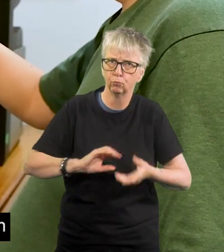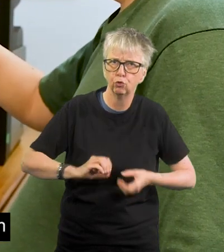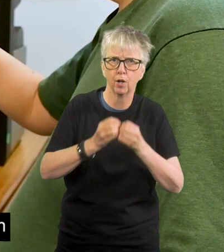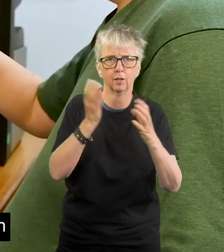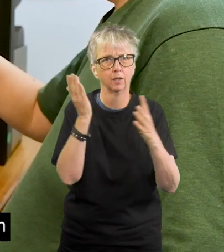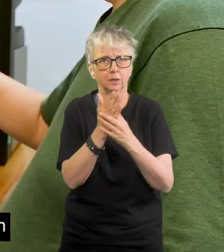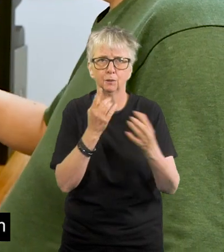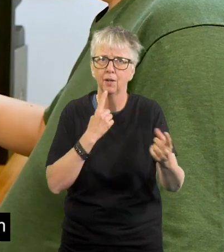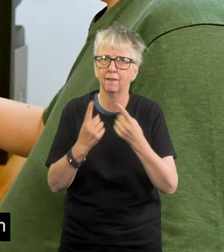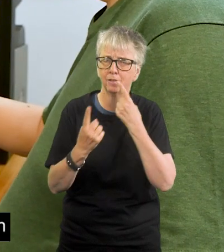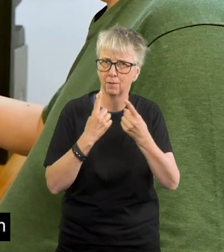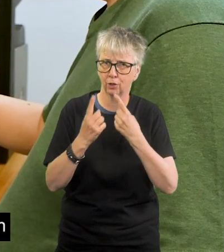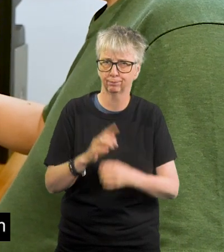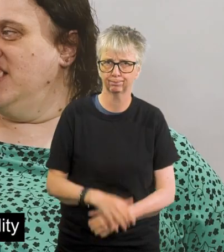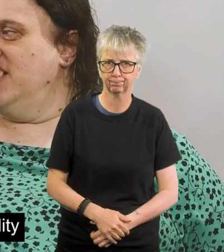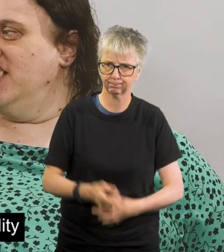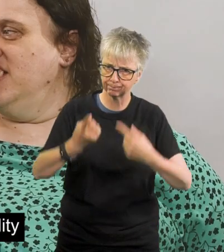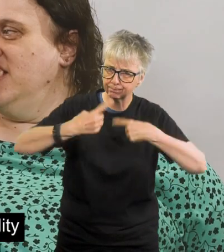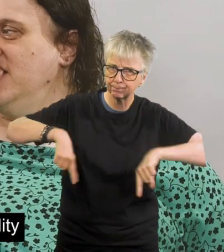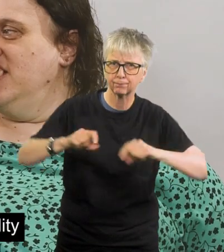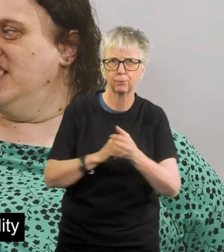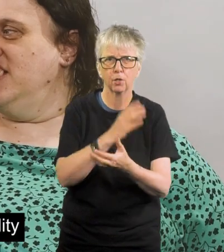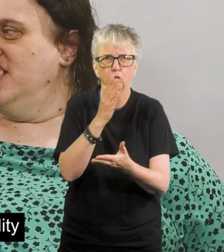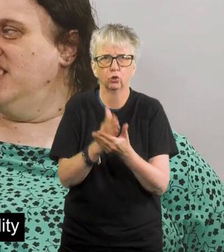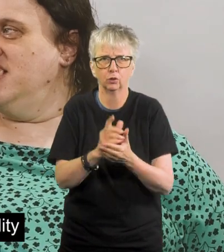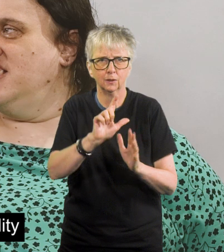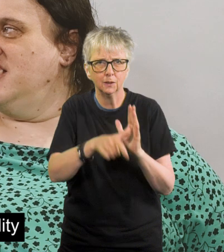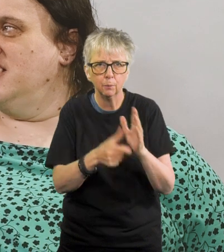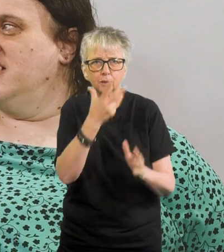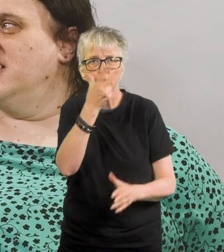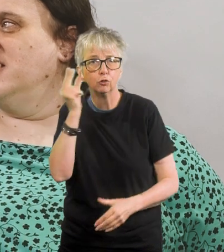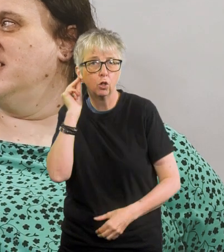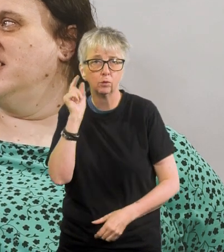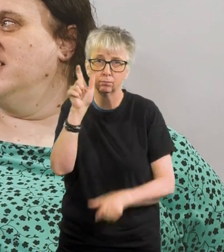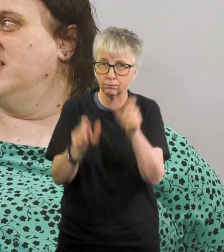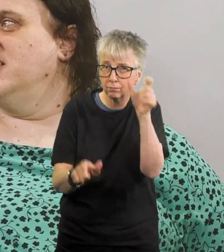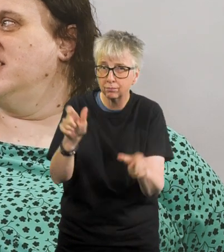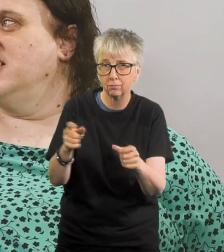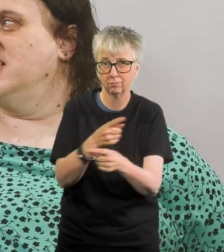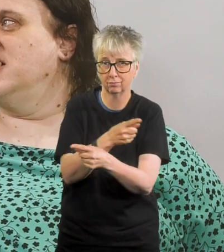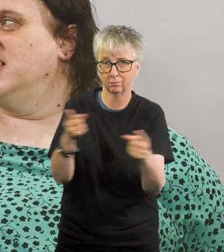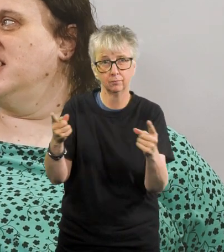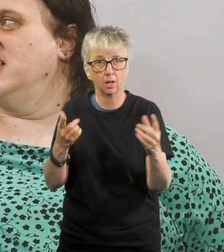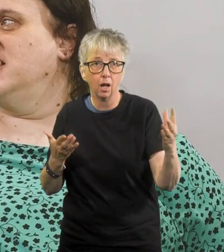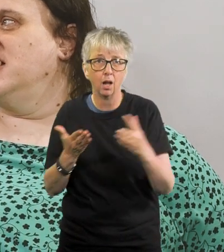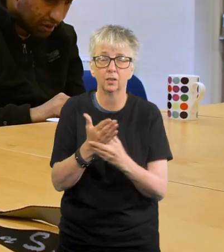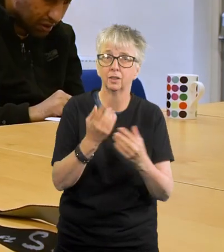to provide accessible information to make sure people with a disability or sensory loss